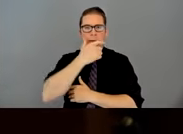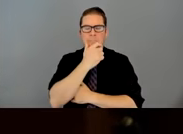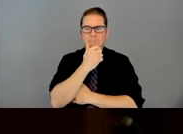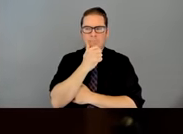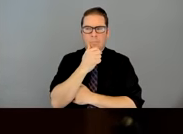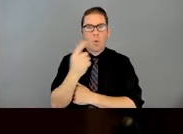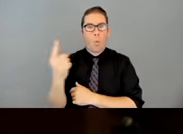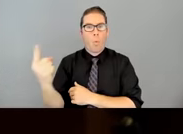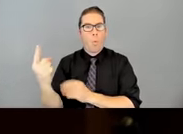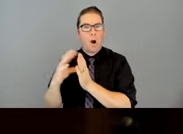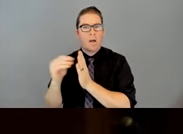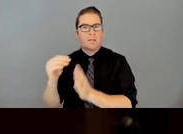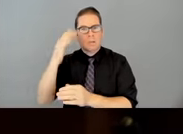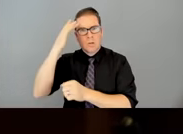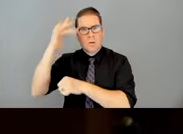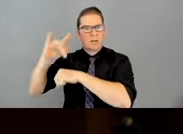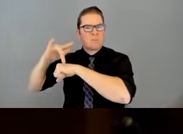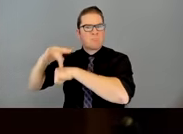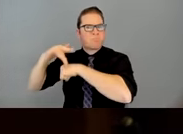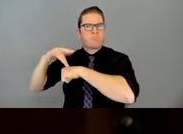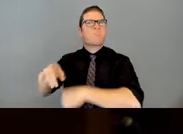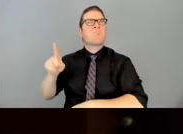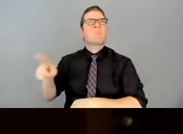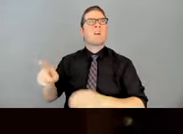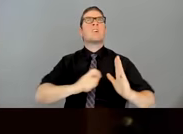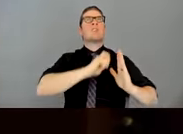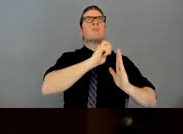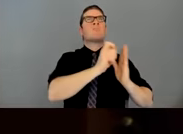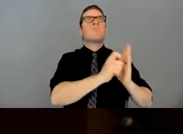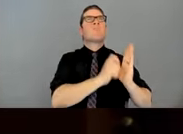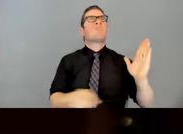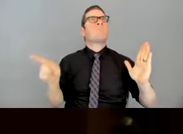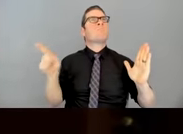that we had a horrible interaction with, that